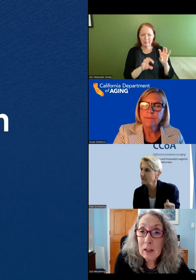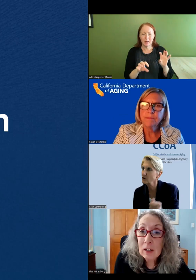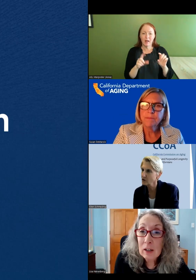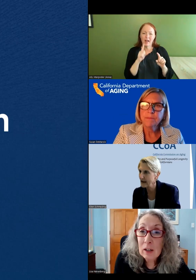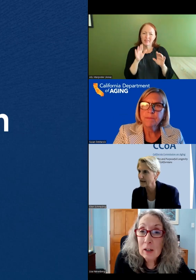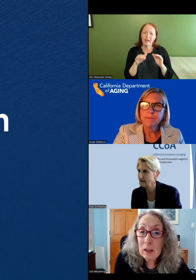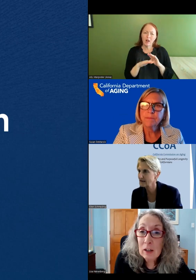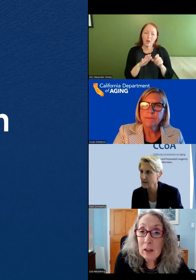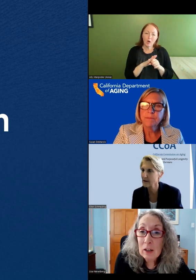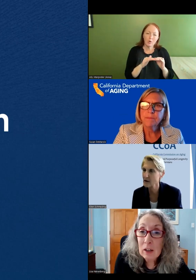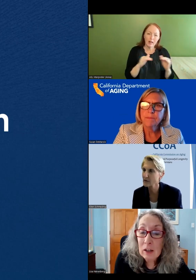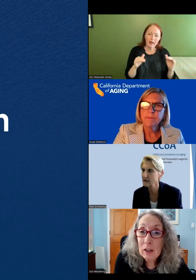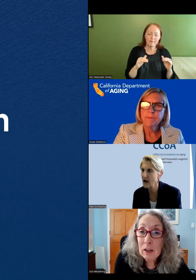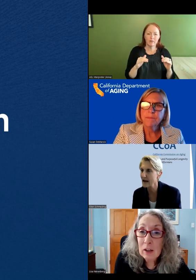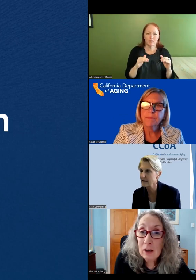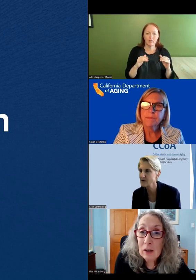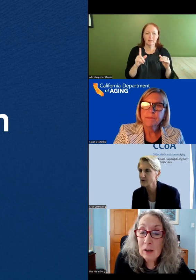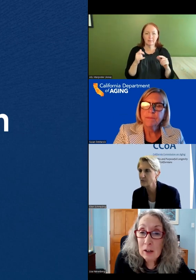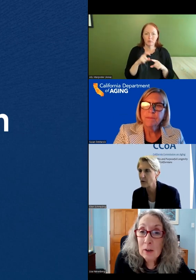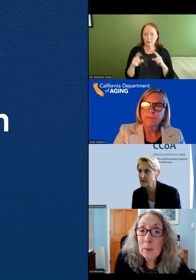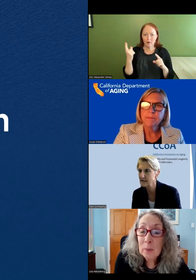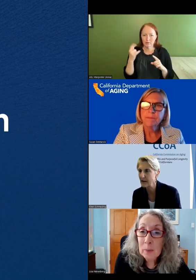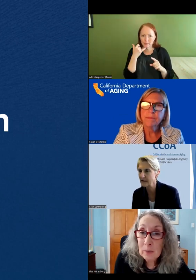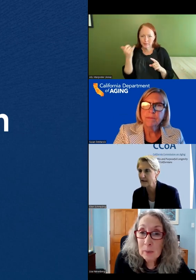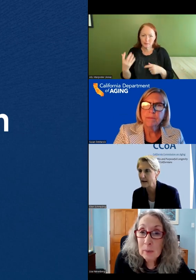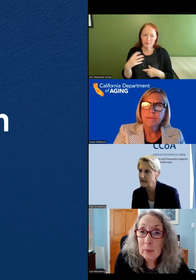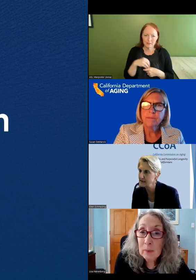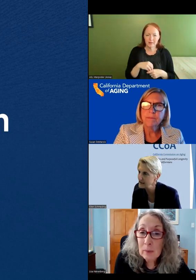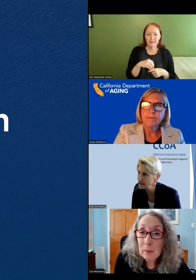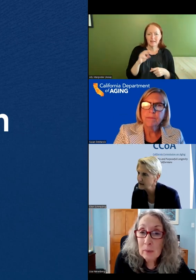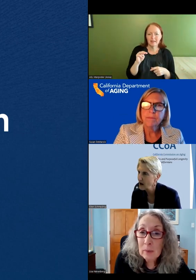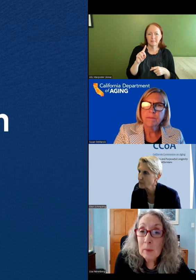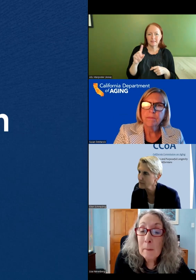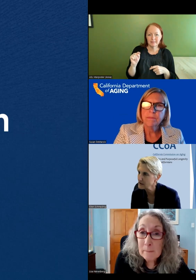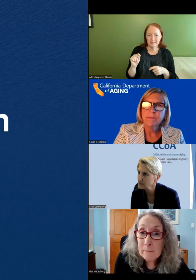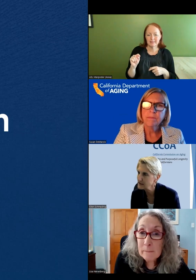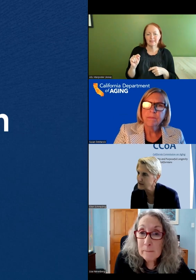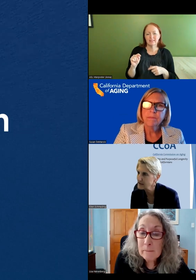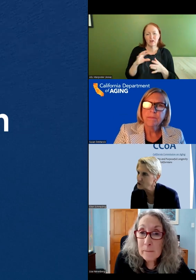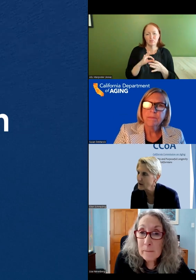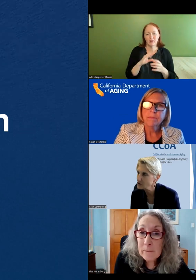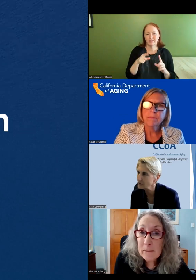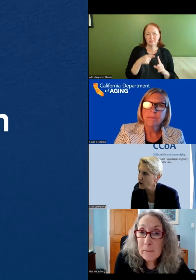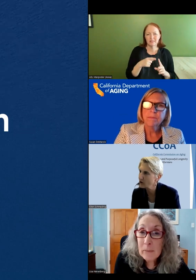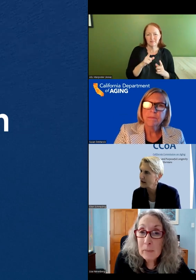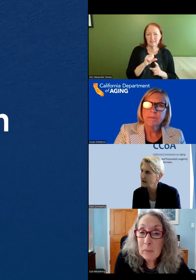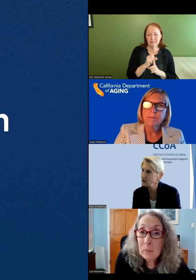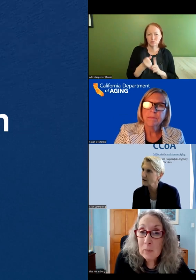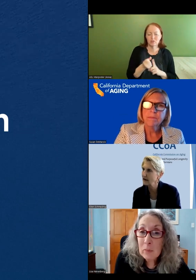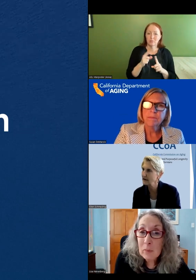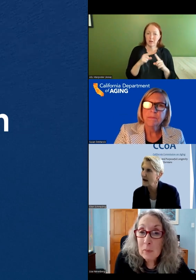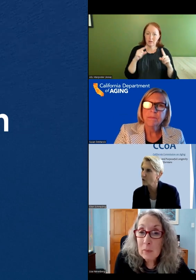local level, you could get somebody on the line to participate in an MDT around a specific situation. But are